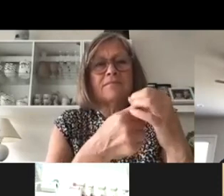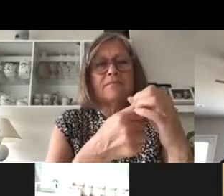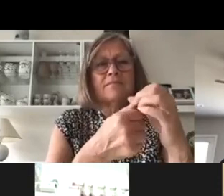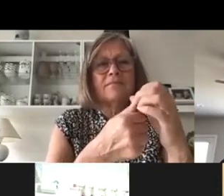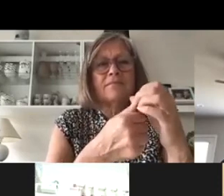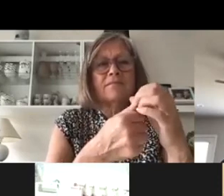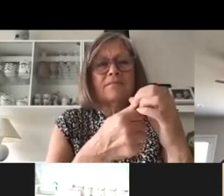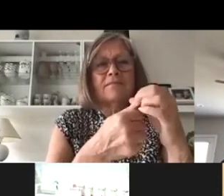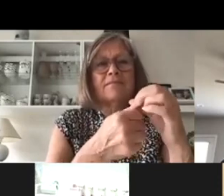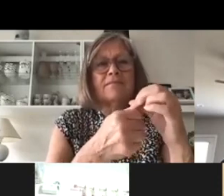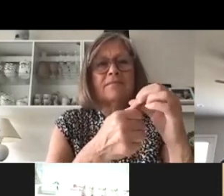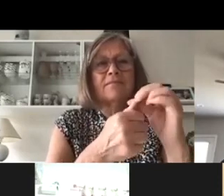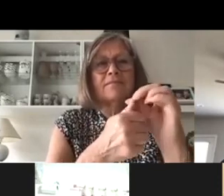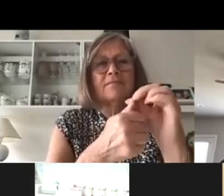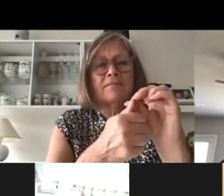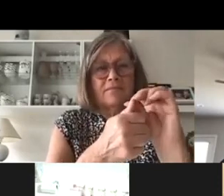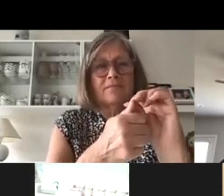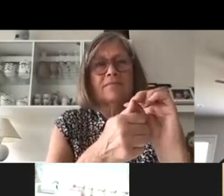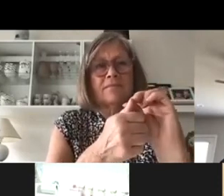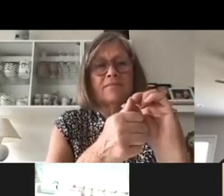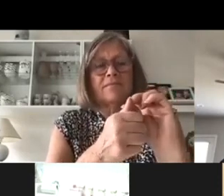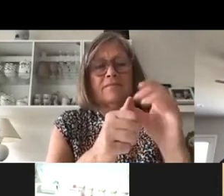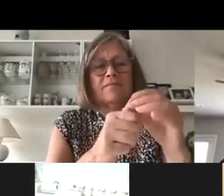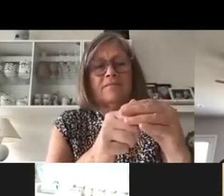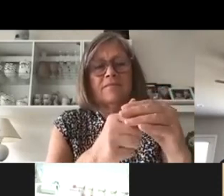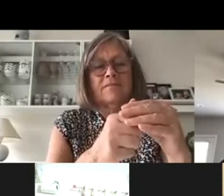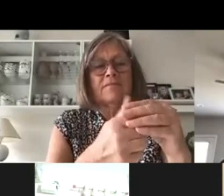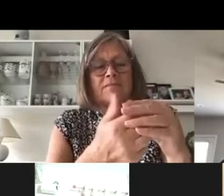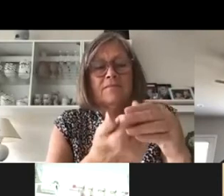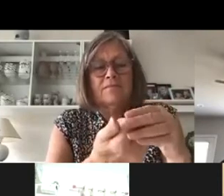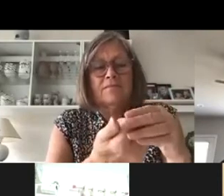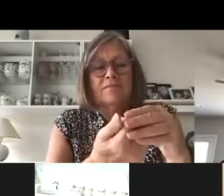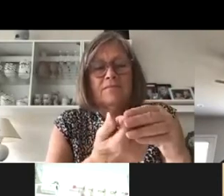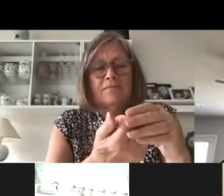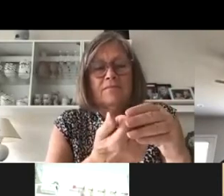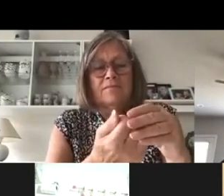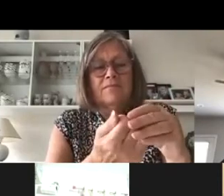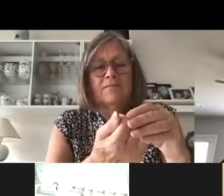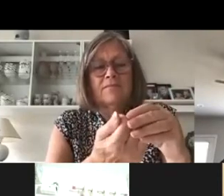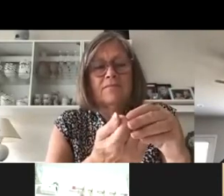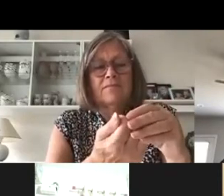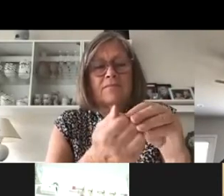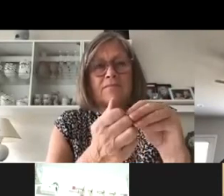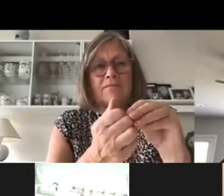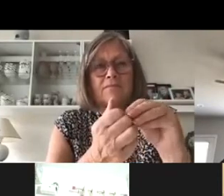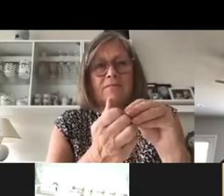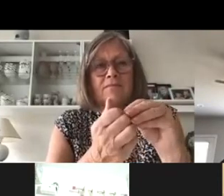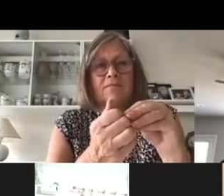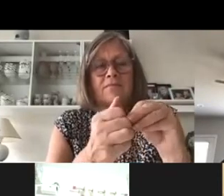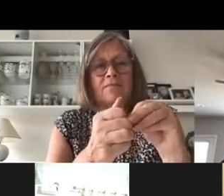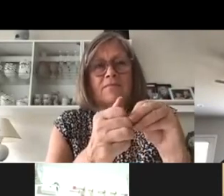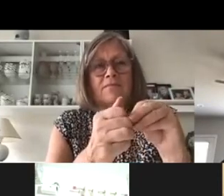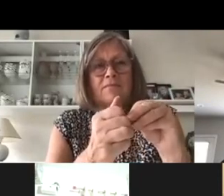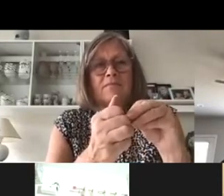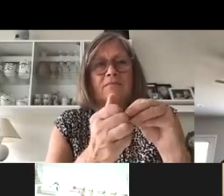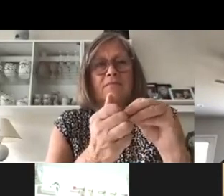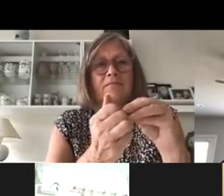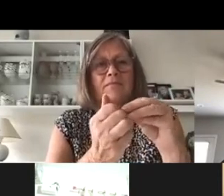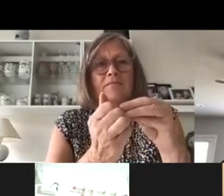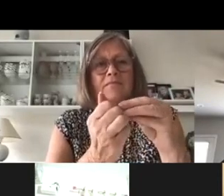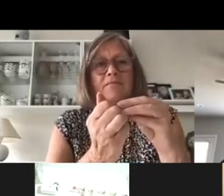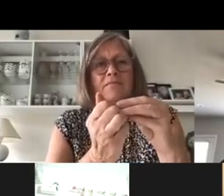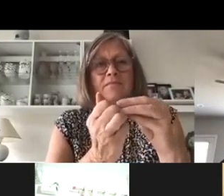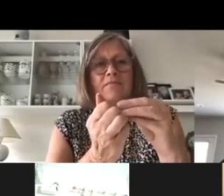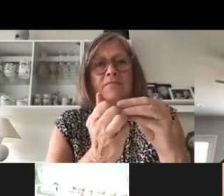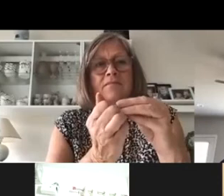you heard something new, then just continue to process them, and God will sort them out with you. So I just wanted to encourage you and thank Abraham for his